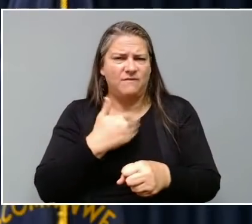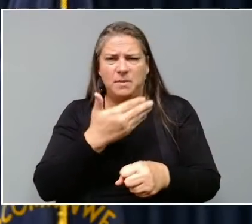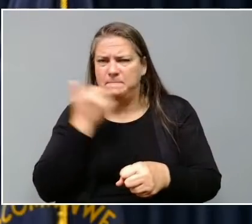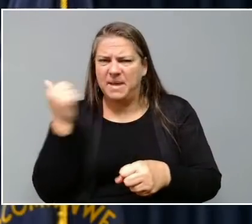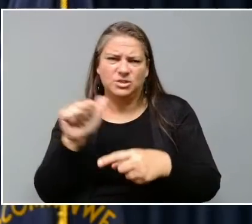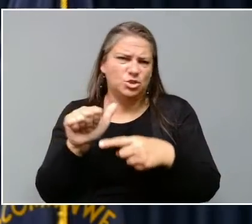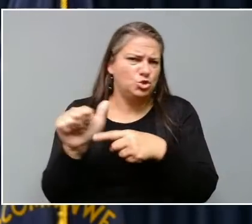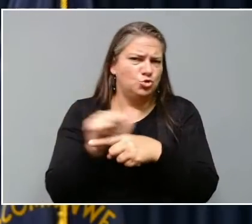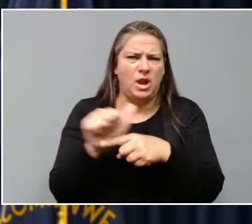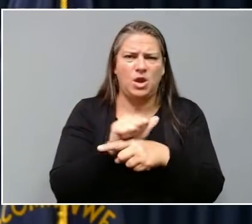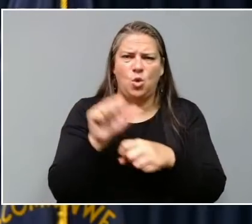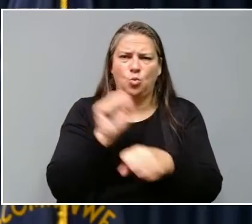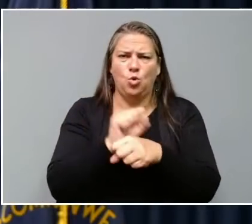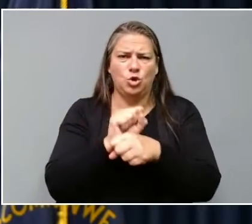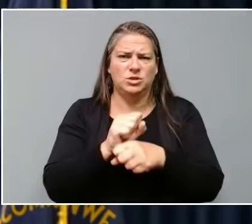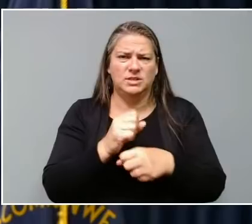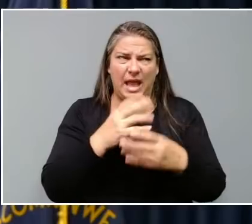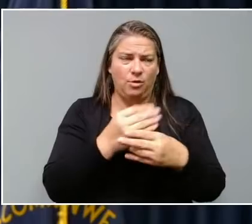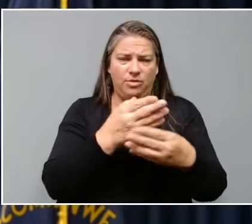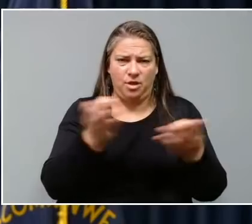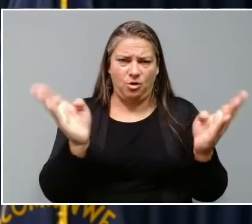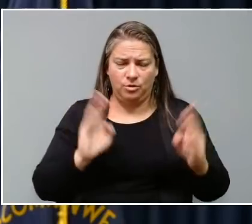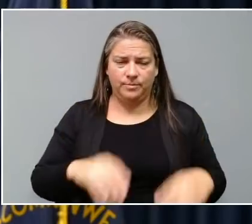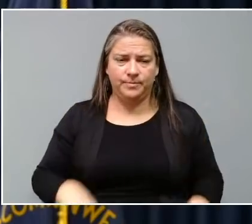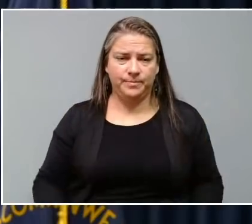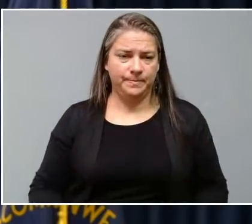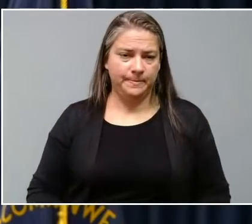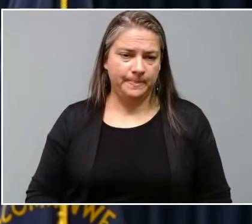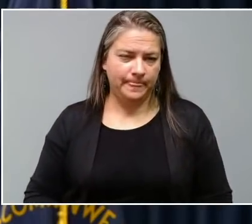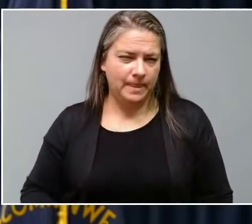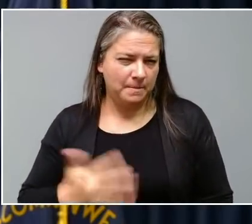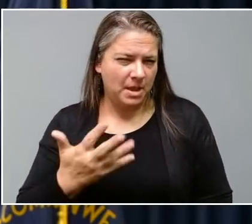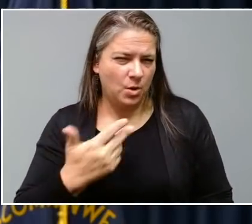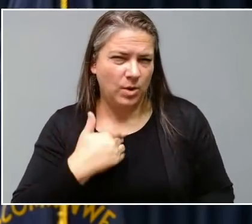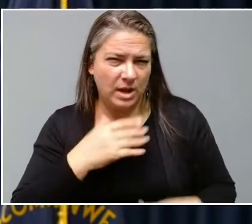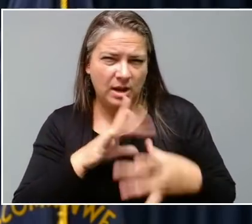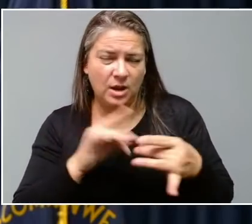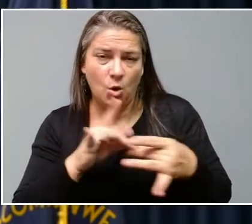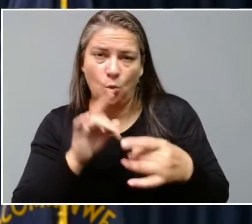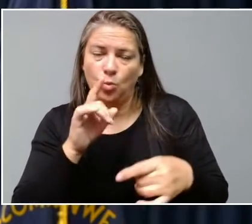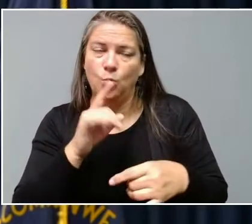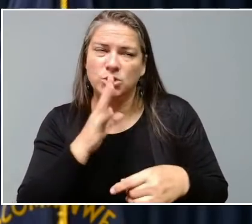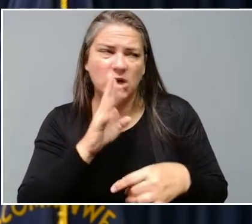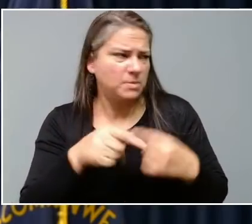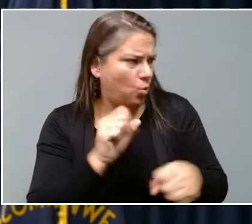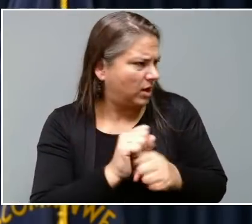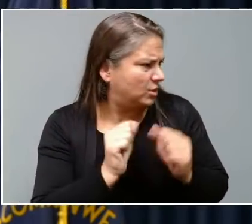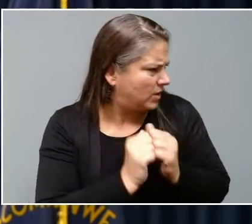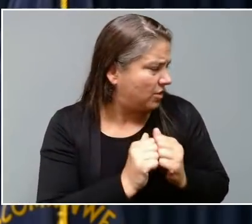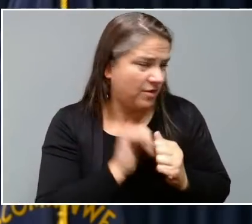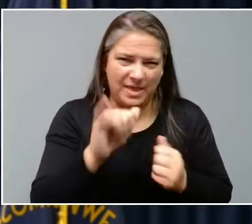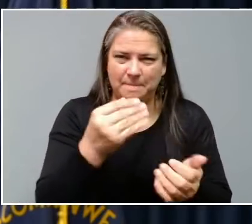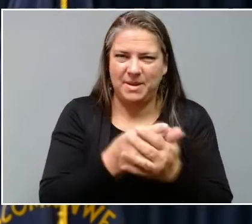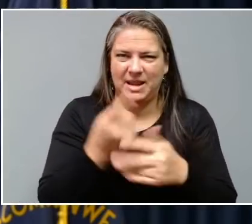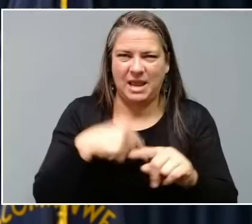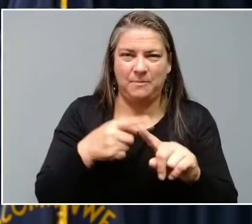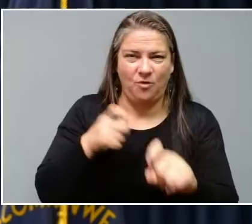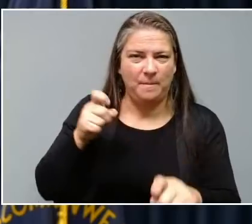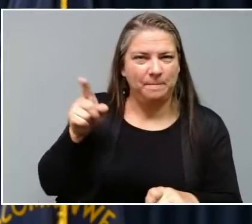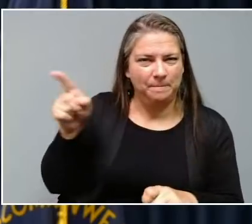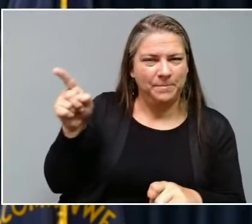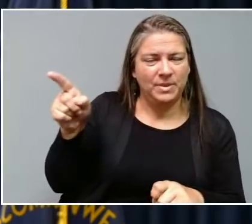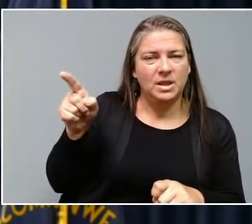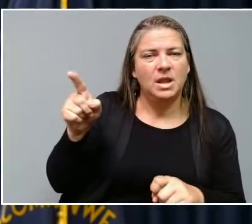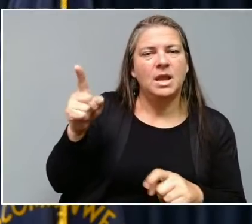out there. As we noted about earlier about working together, that's where this money came from. It came from coming together